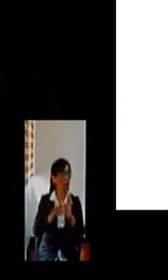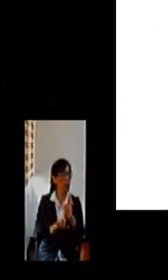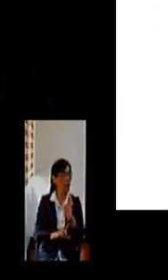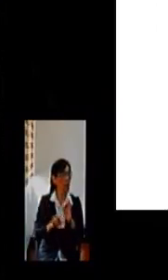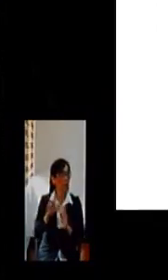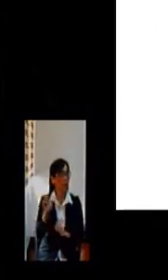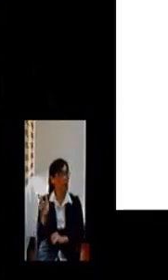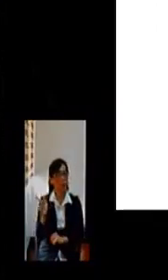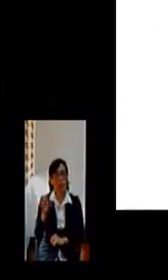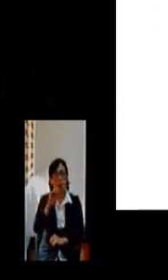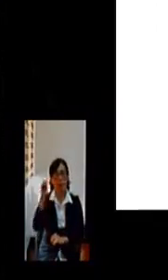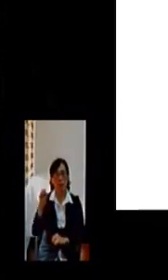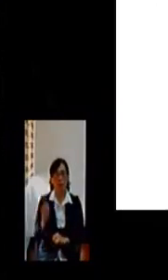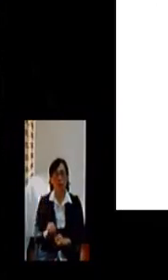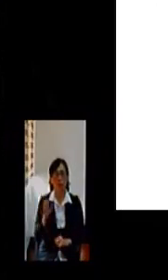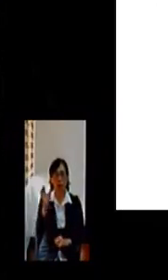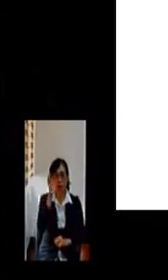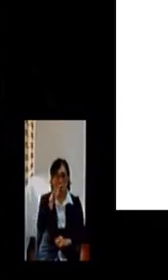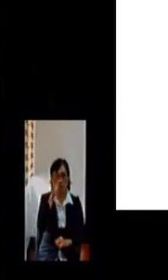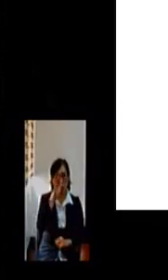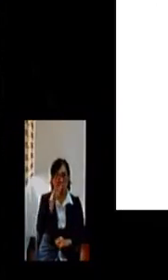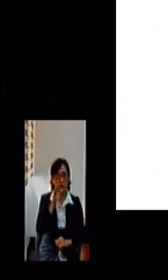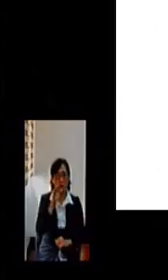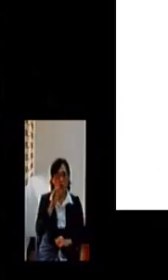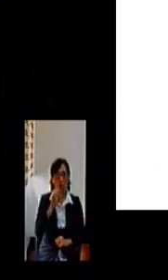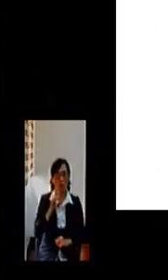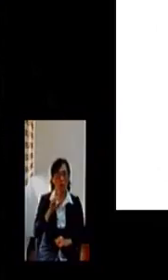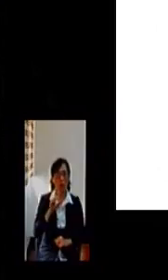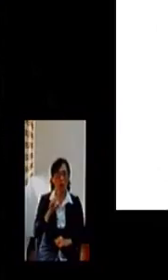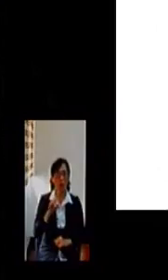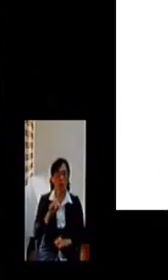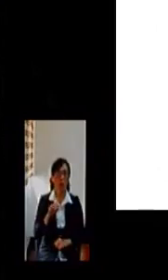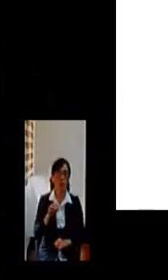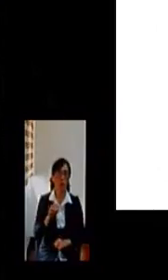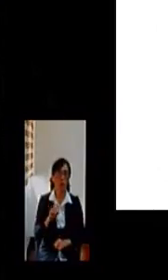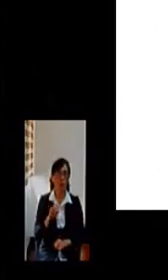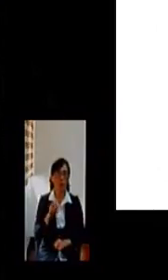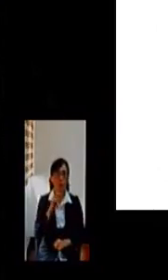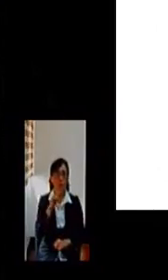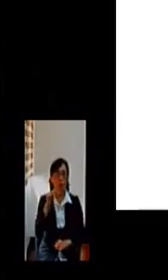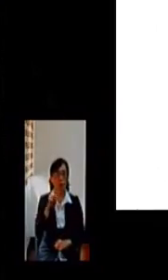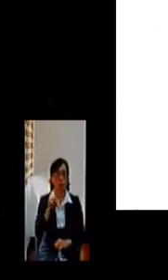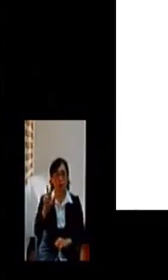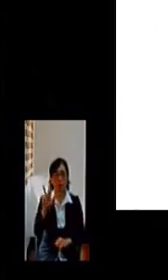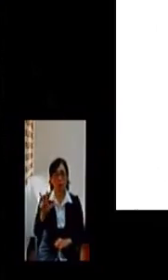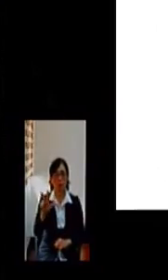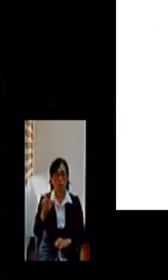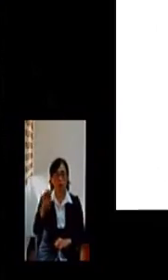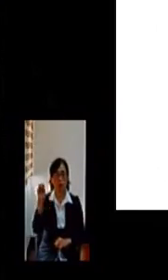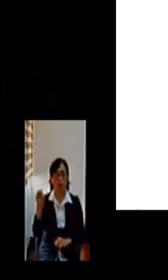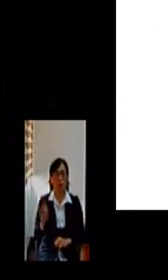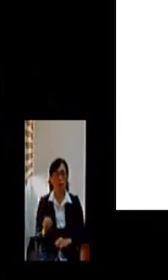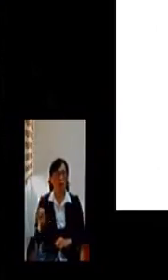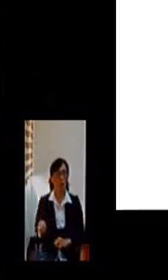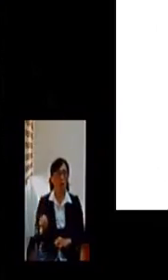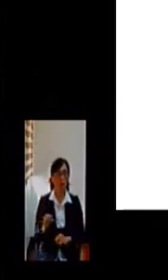20%. Cebu has less than 1%. Negros 3%. Mindoro has 5%.